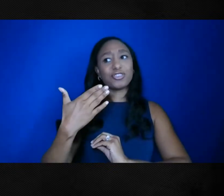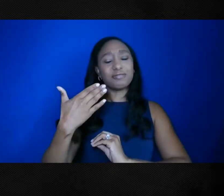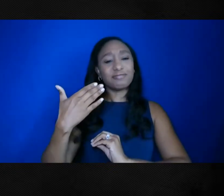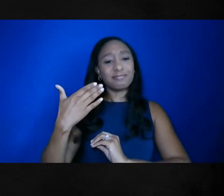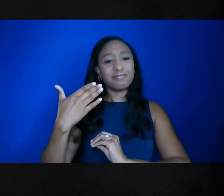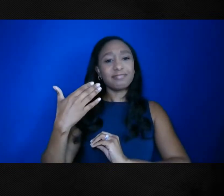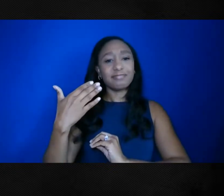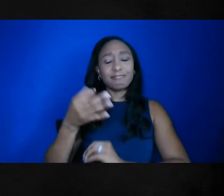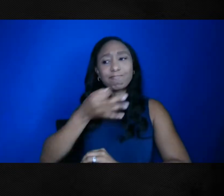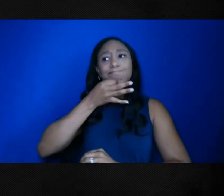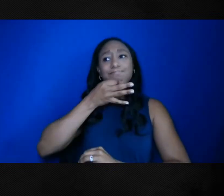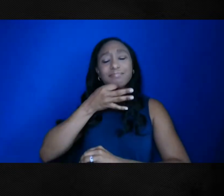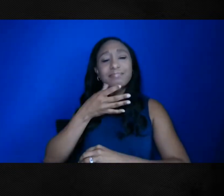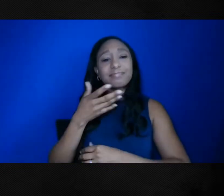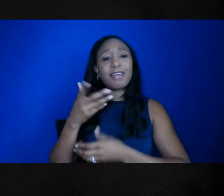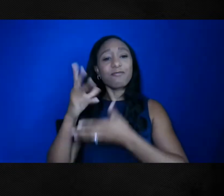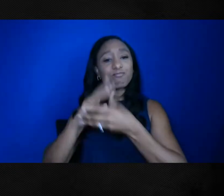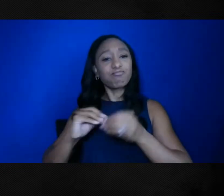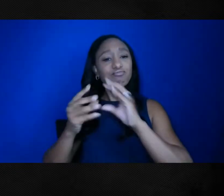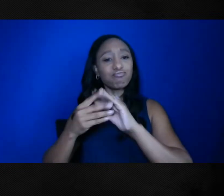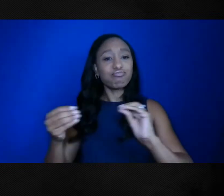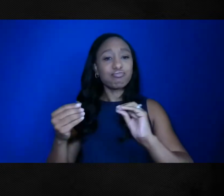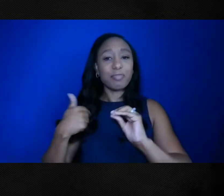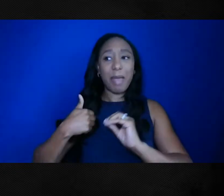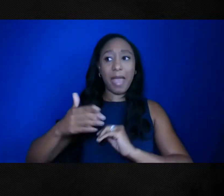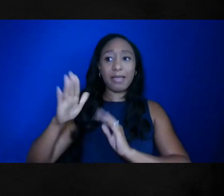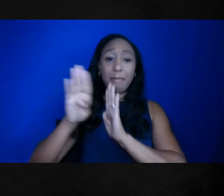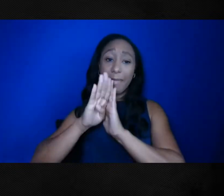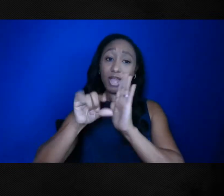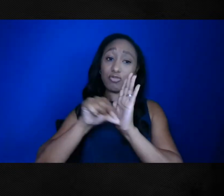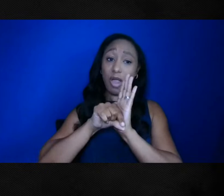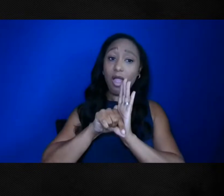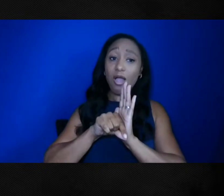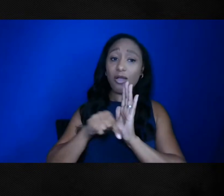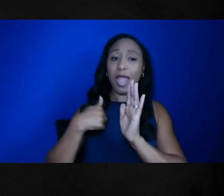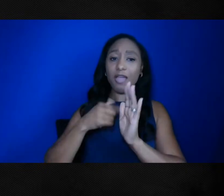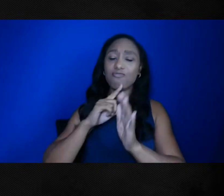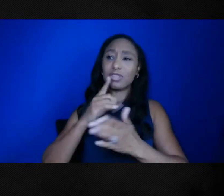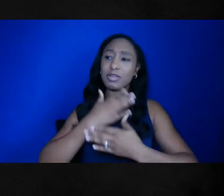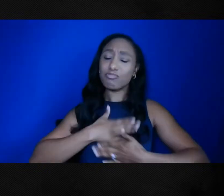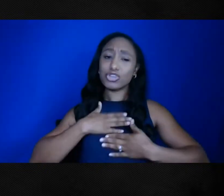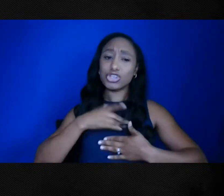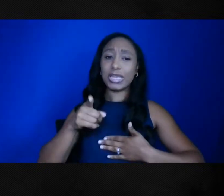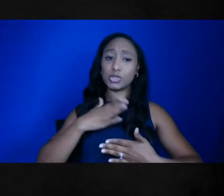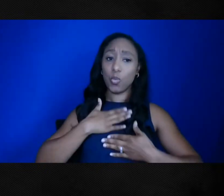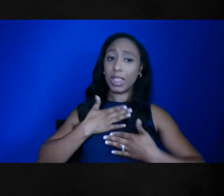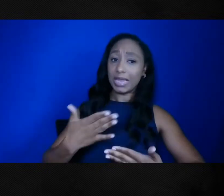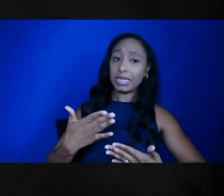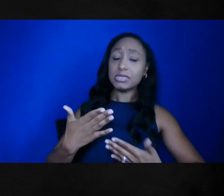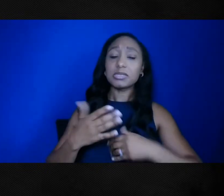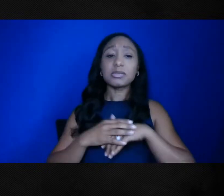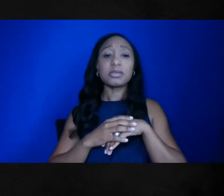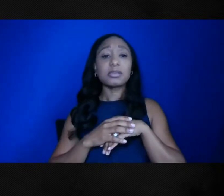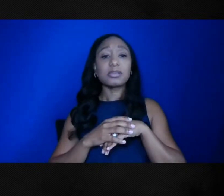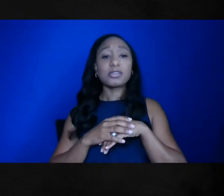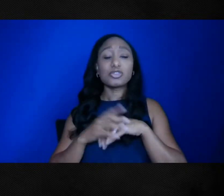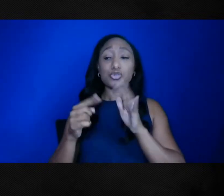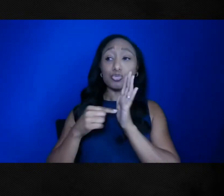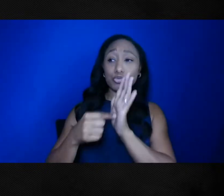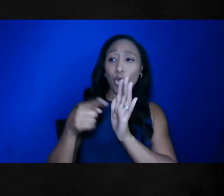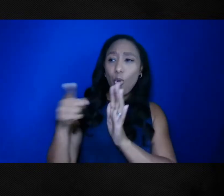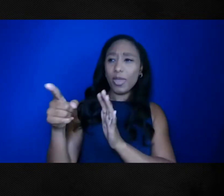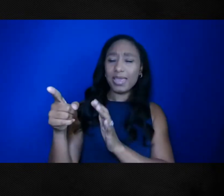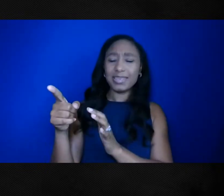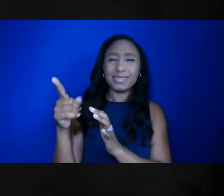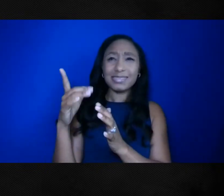background in the public history world, I particularly appreciate Dr. Bell's willingness to lend his considerable talents to